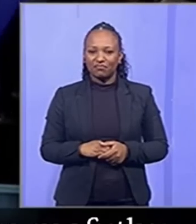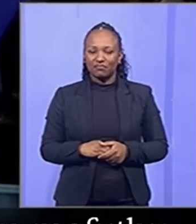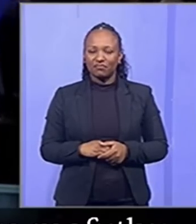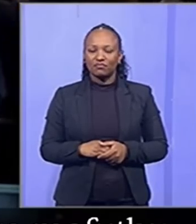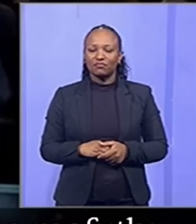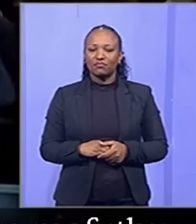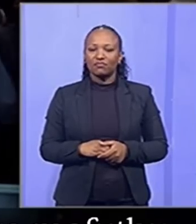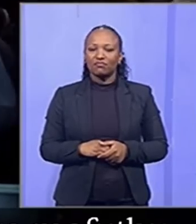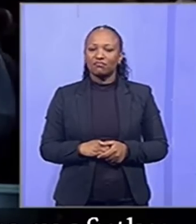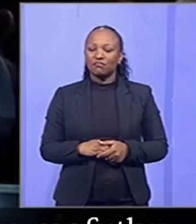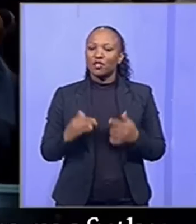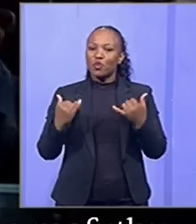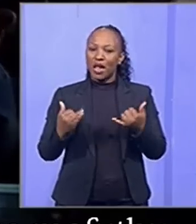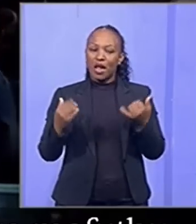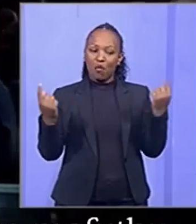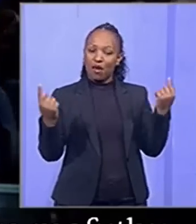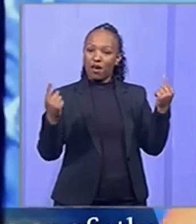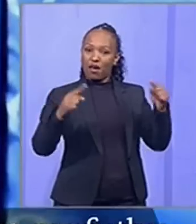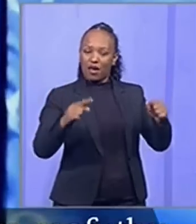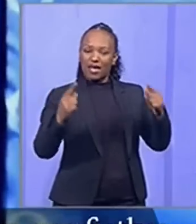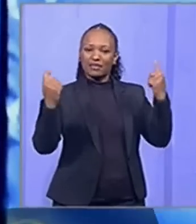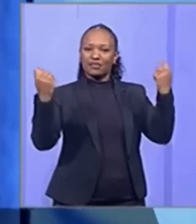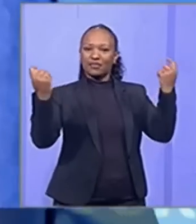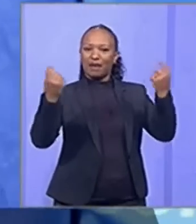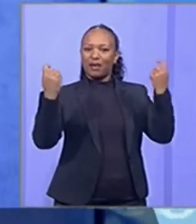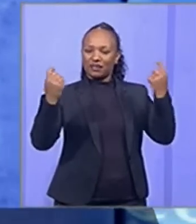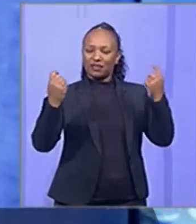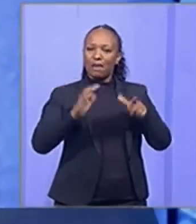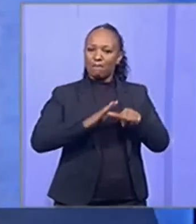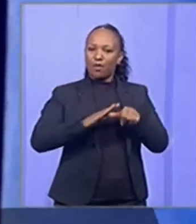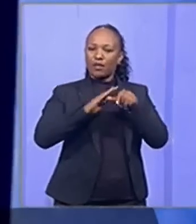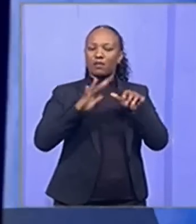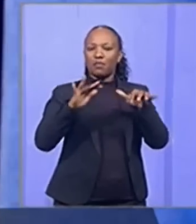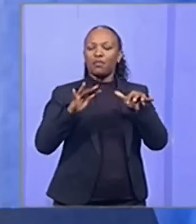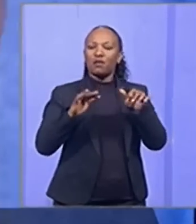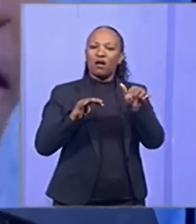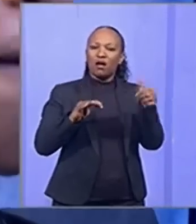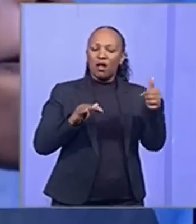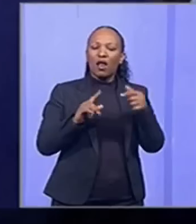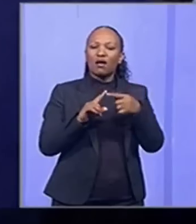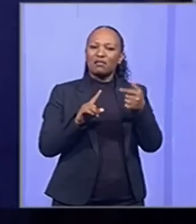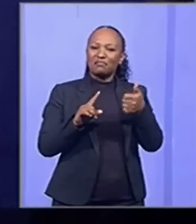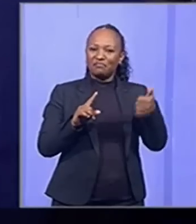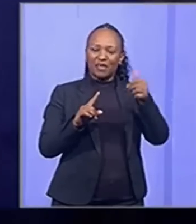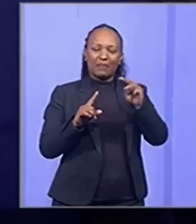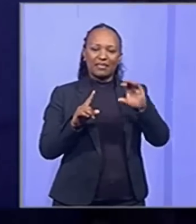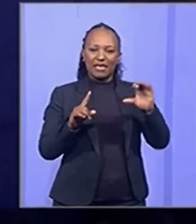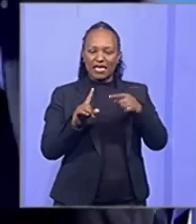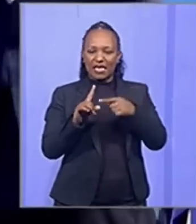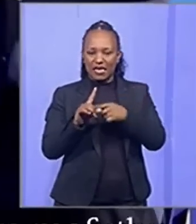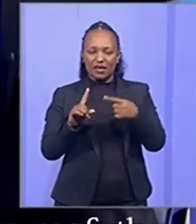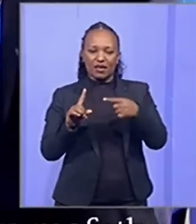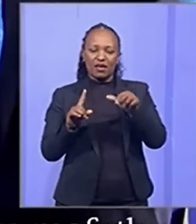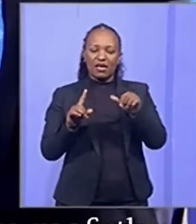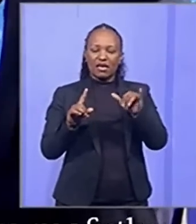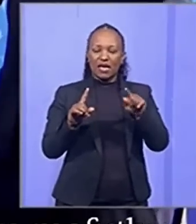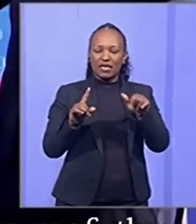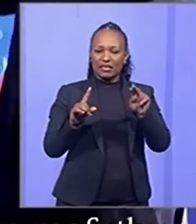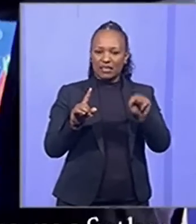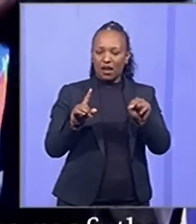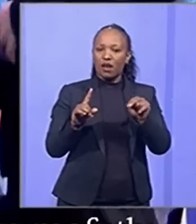Mekete ya kamohelo ya Walaza e kenyelletsang baiti ba bohlokwa ba kang letona la dipapadi Gayton Mackenzie tswela pele o amohetswe